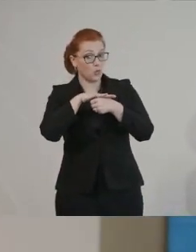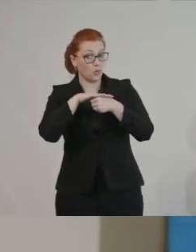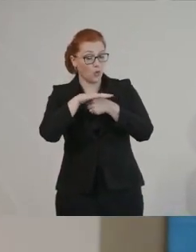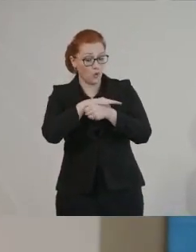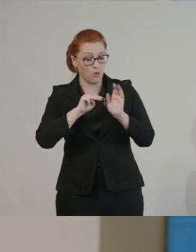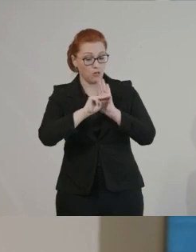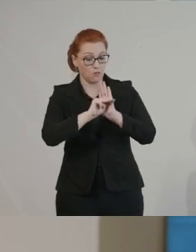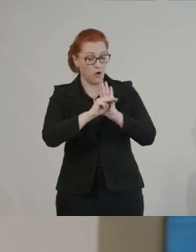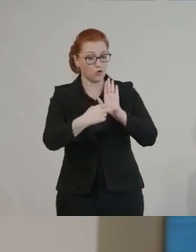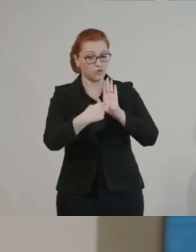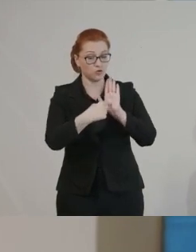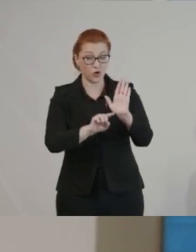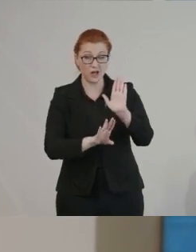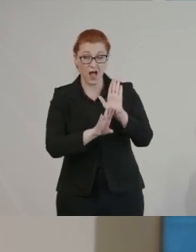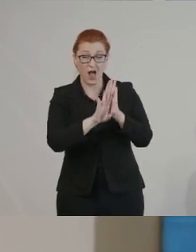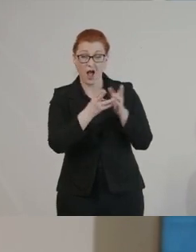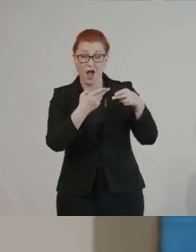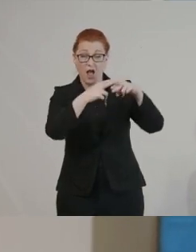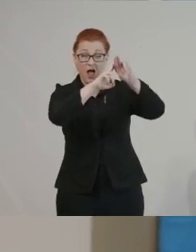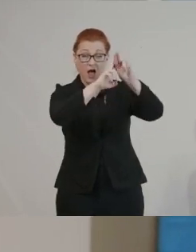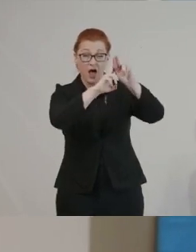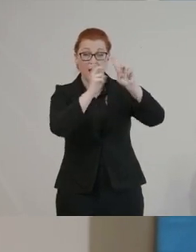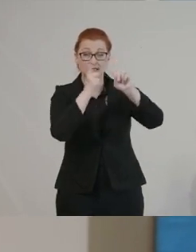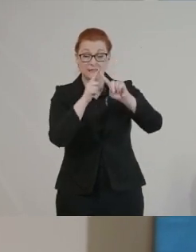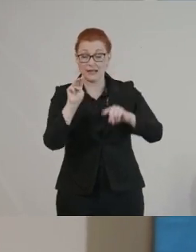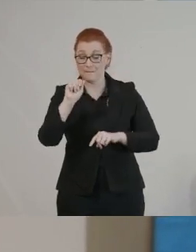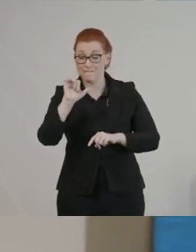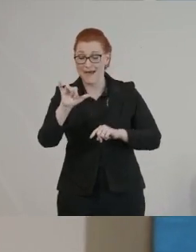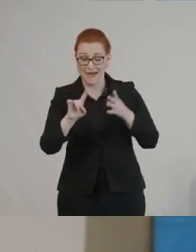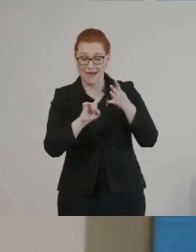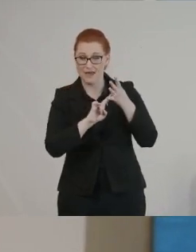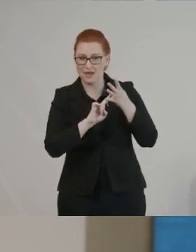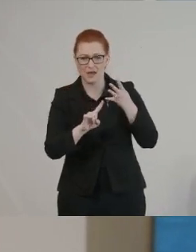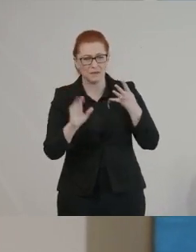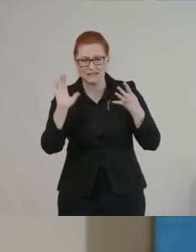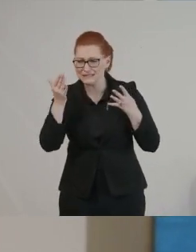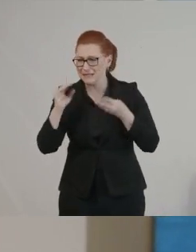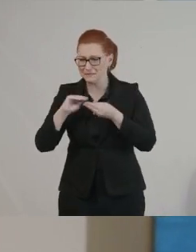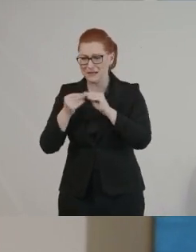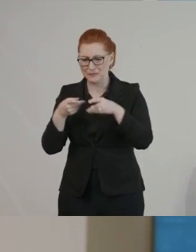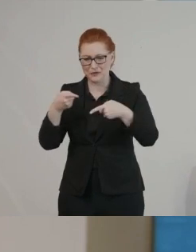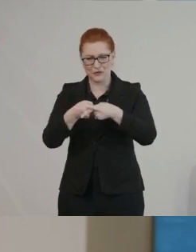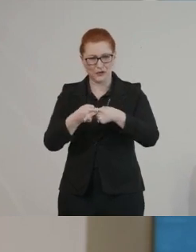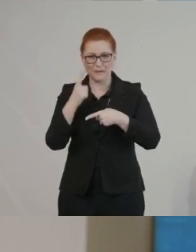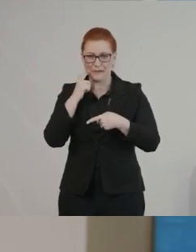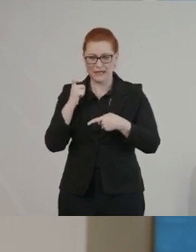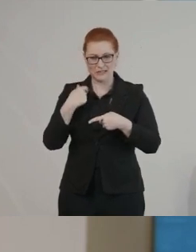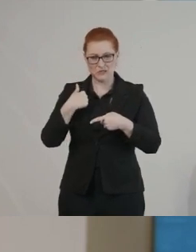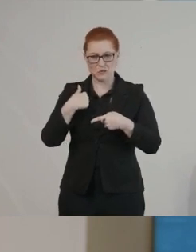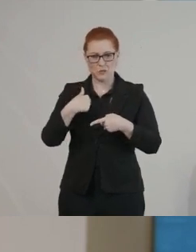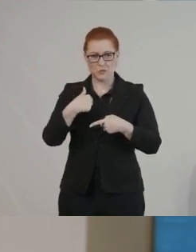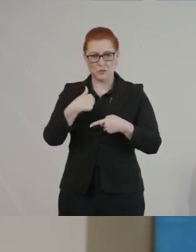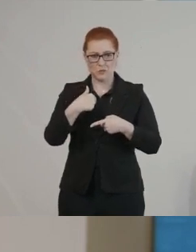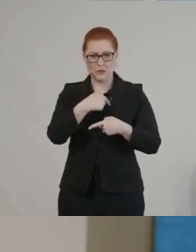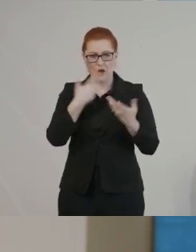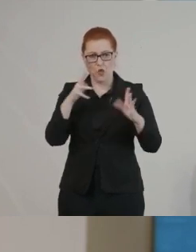ICU beds and 600 hospitalizations, but where are those numbers today? So does it plateau between here and May